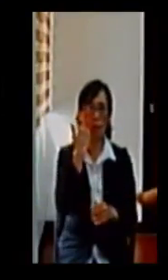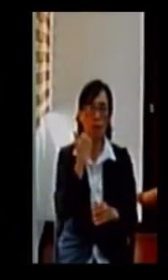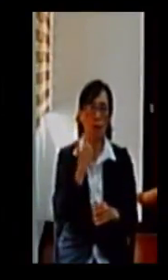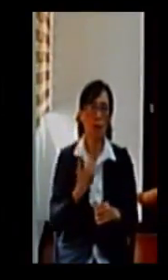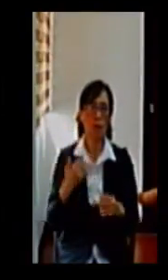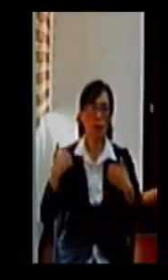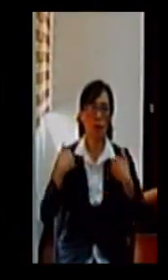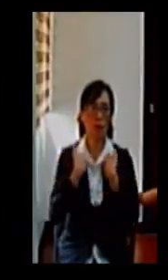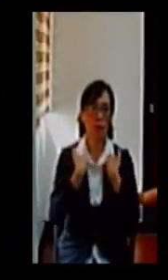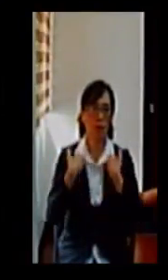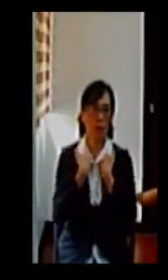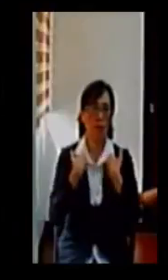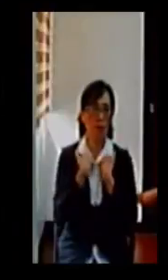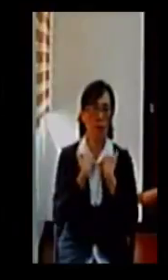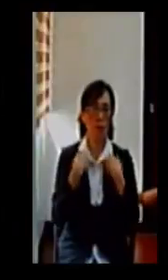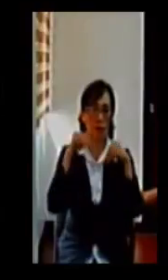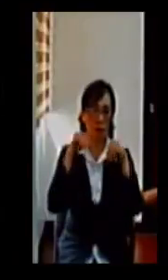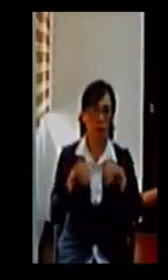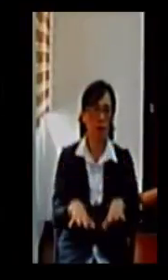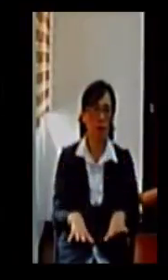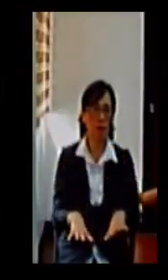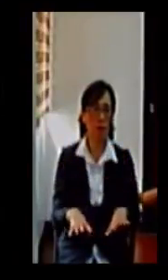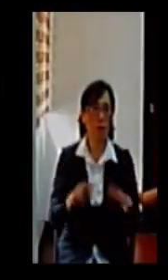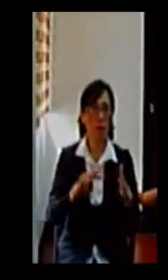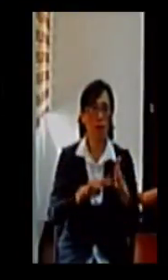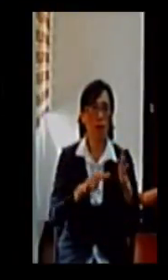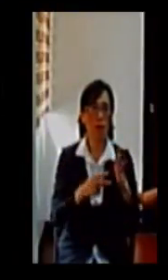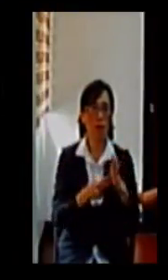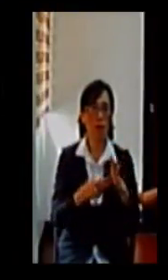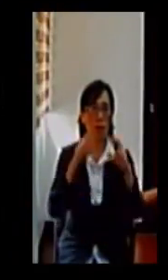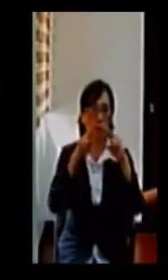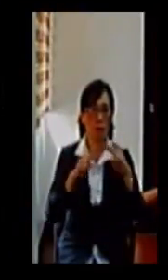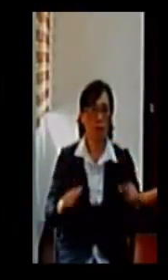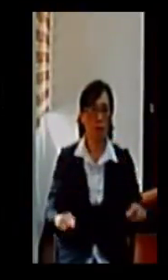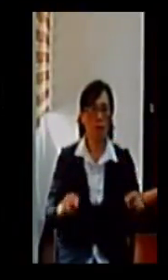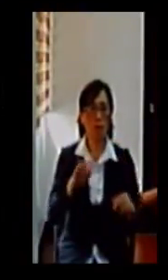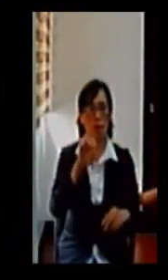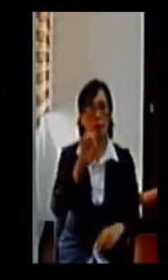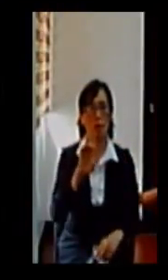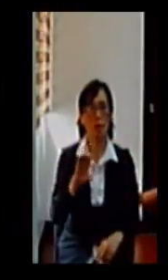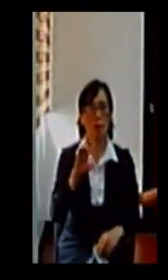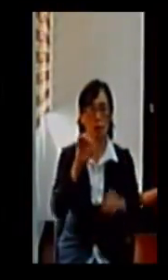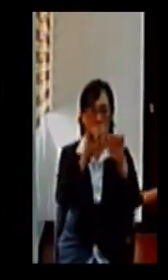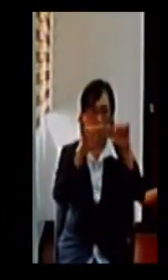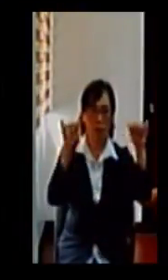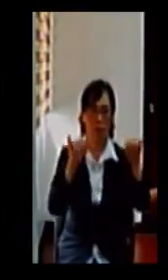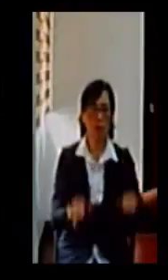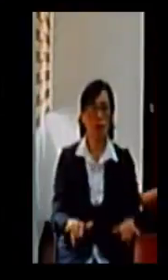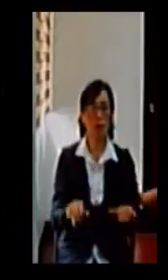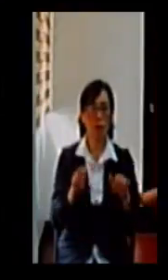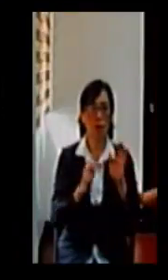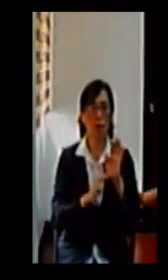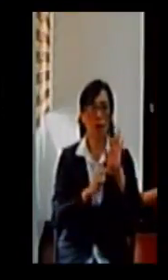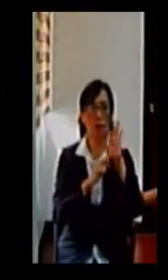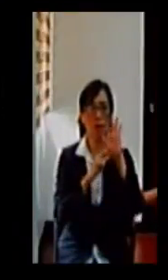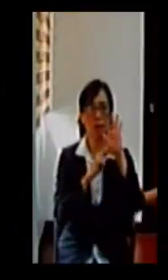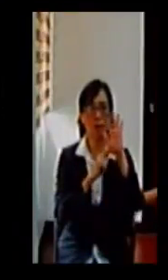that are at the brink of extinction, it means that their habitats, ecosystems where which they represent,